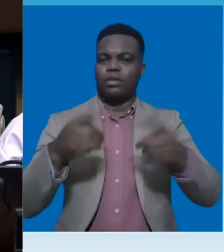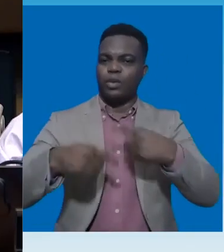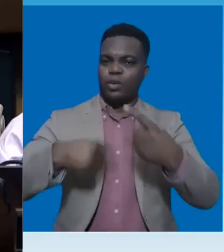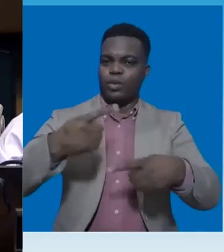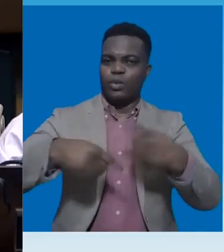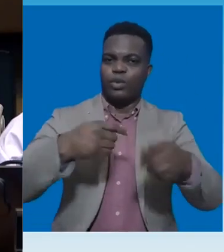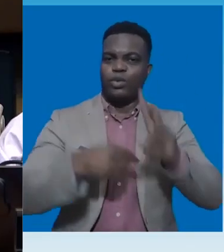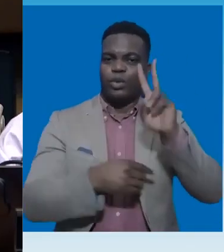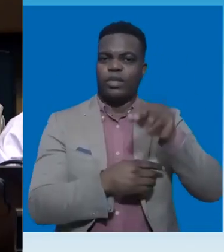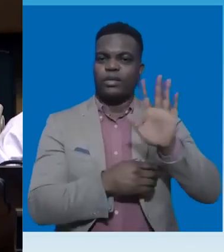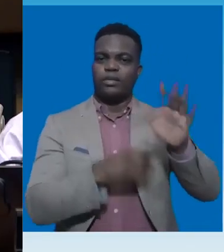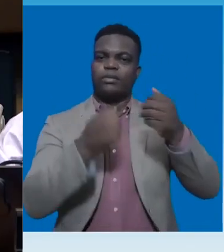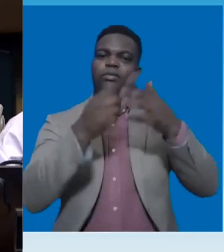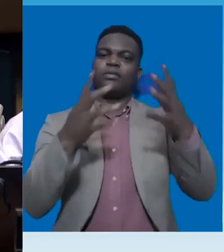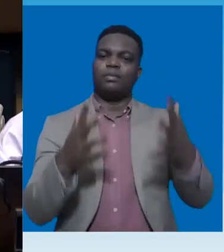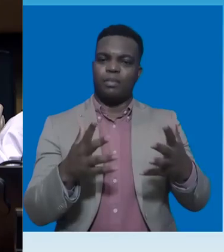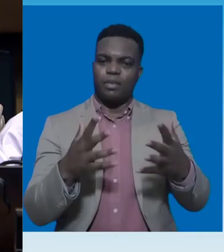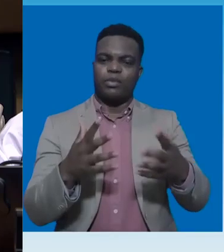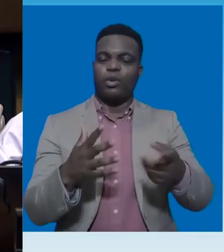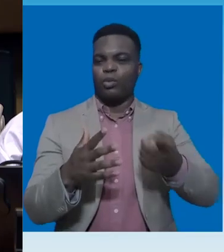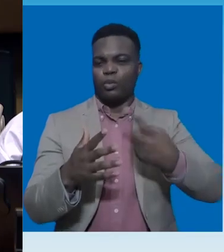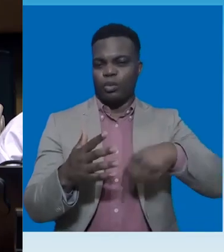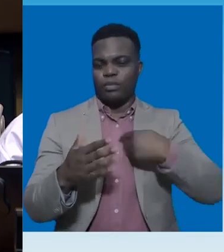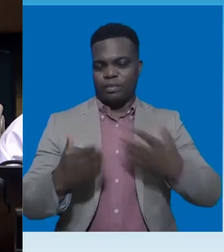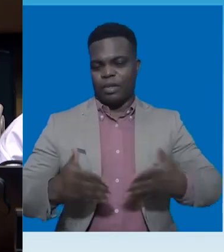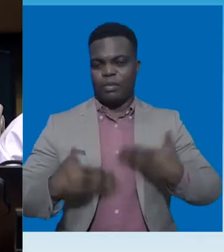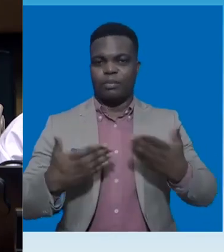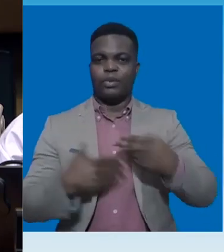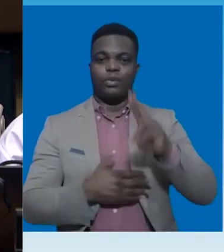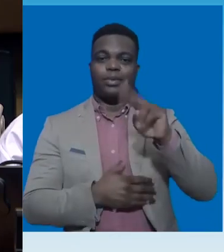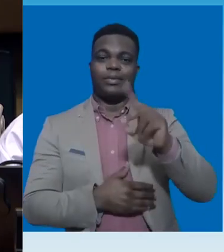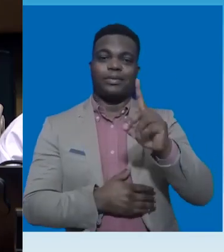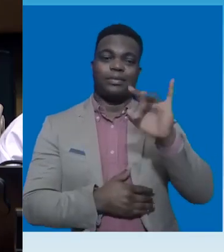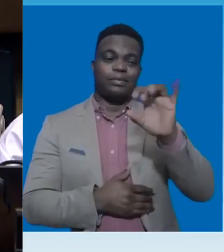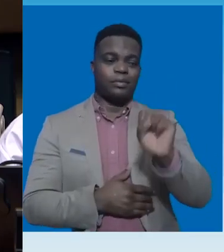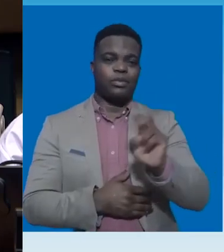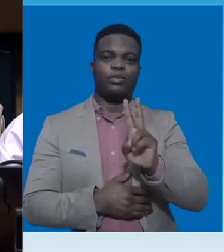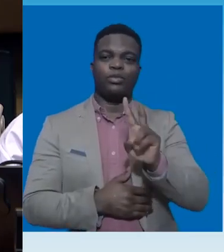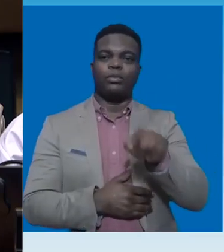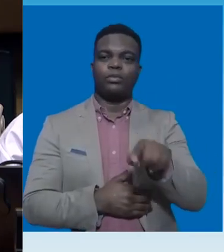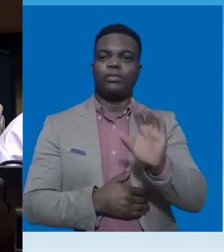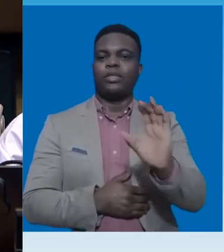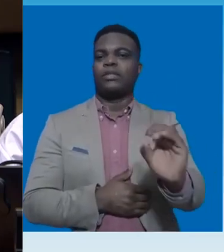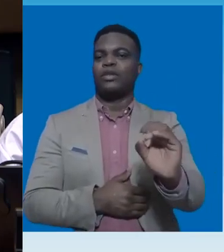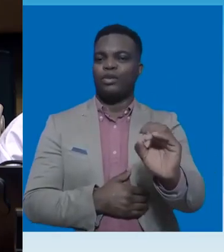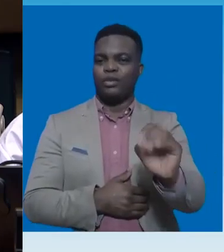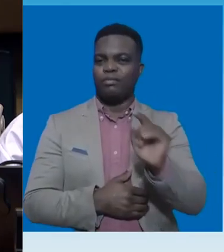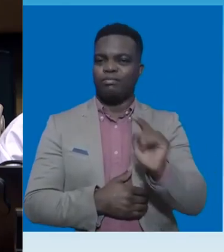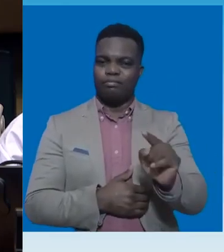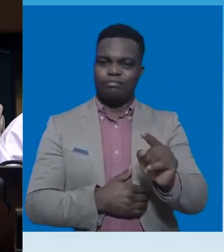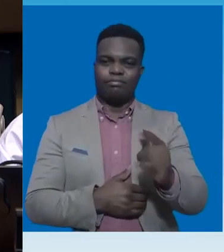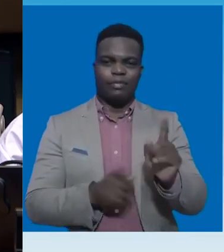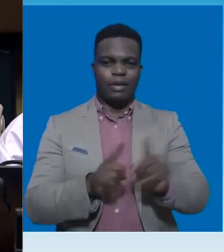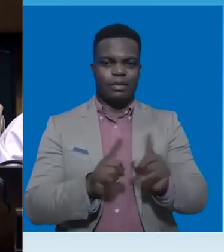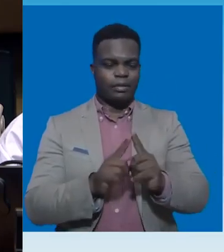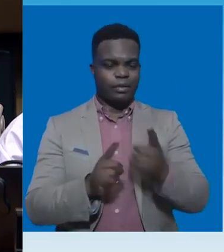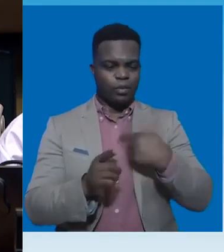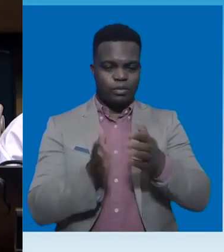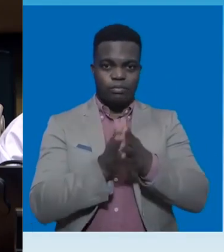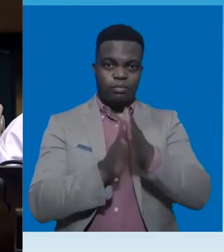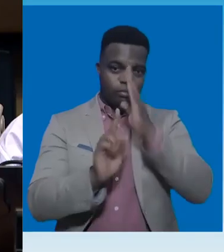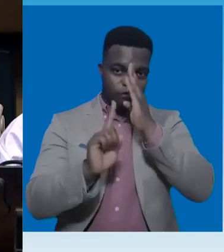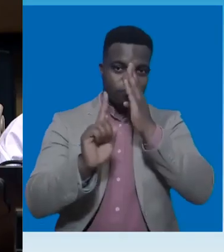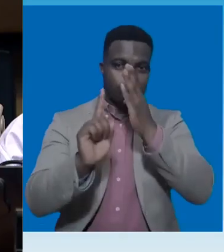UNDIS 2.0. It raises our level of ambition and strengthens our collective